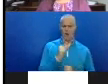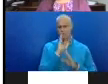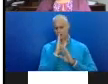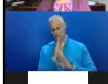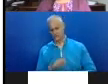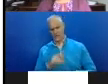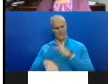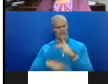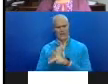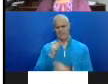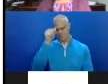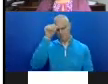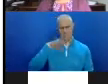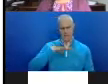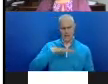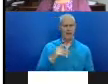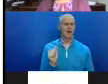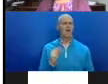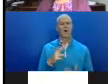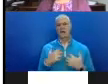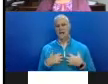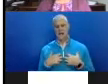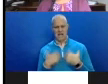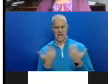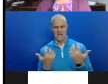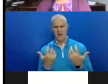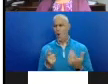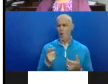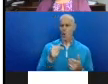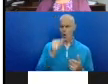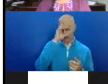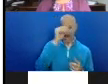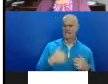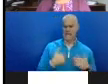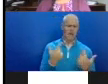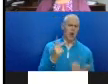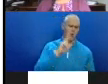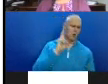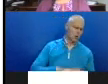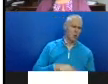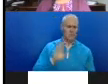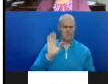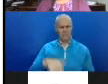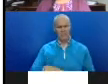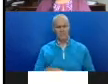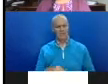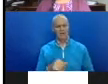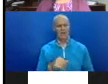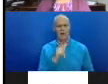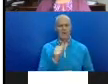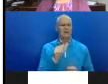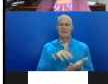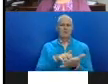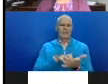of masculinity. Or anger, we know we're fine with guys getting angry and pissed off, we just don't want them showing any